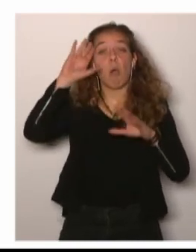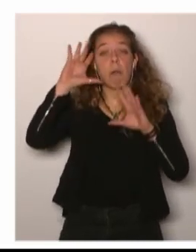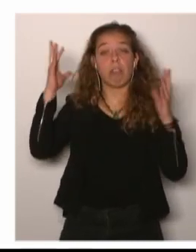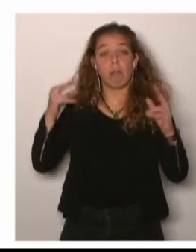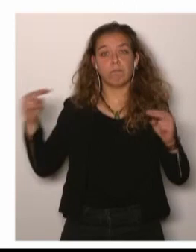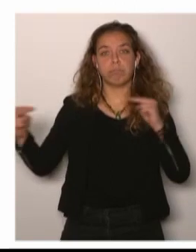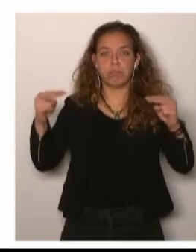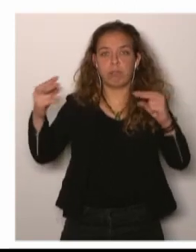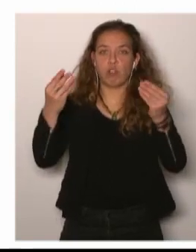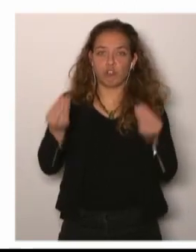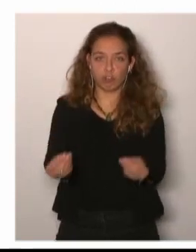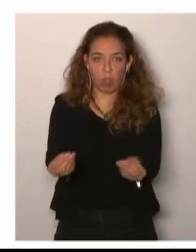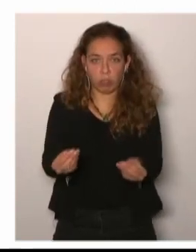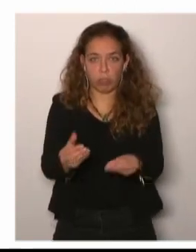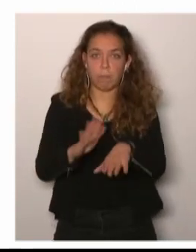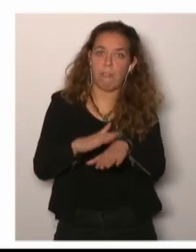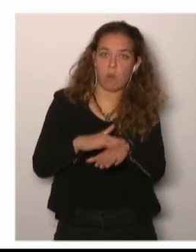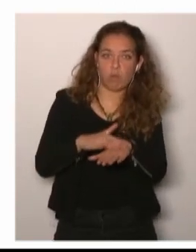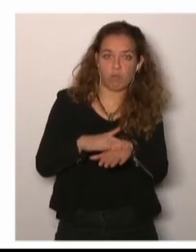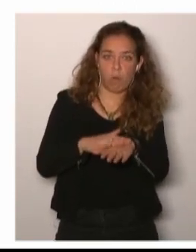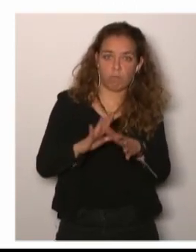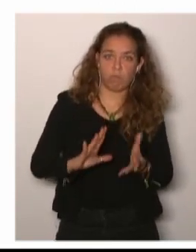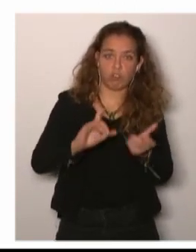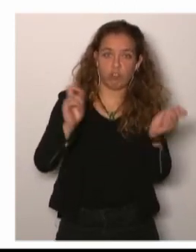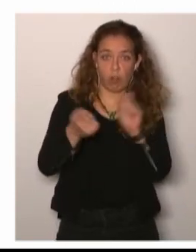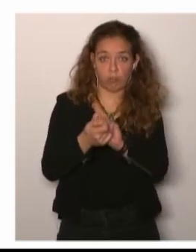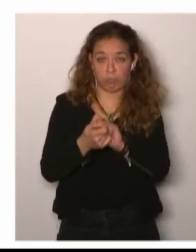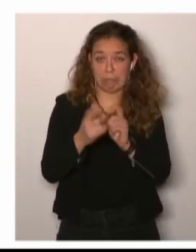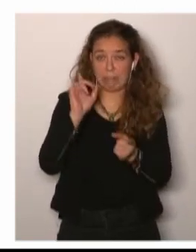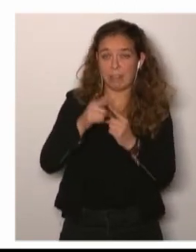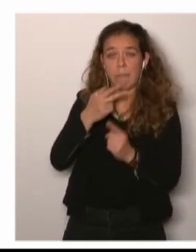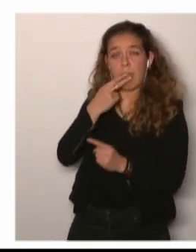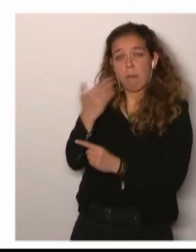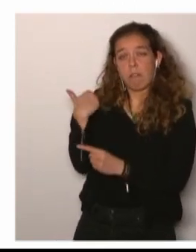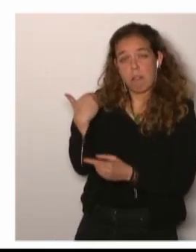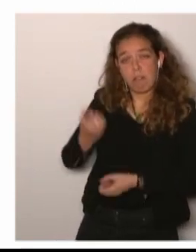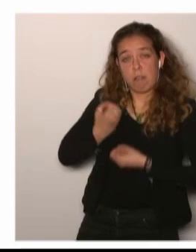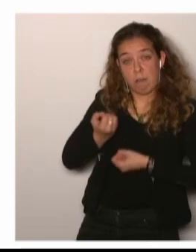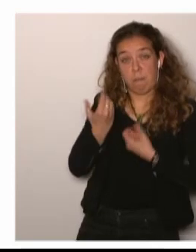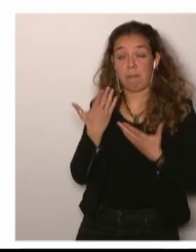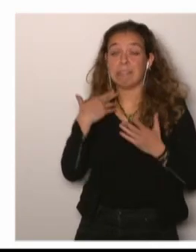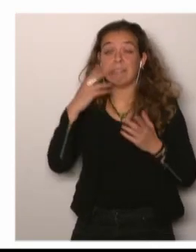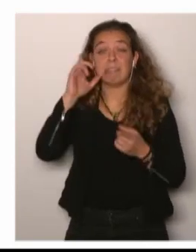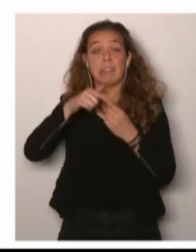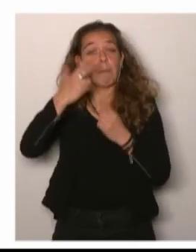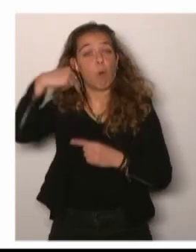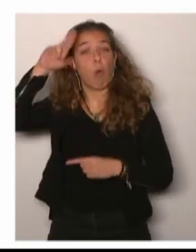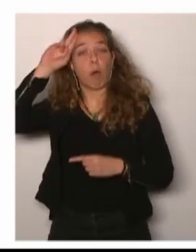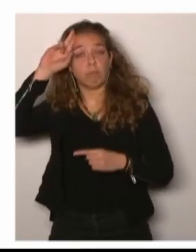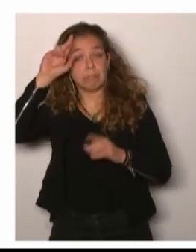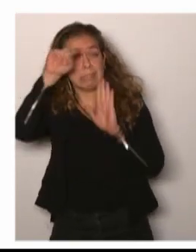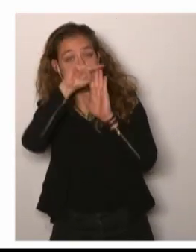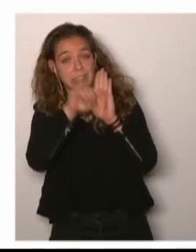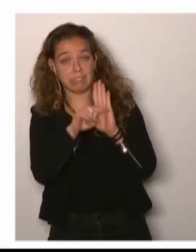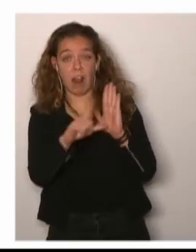will be a revision of the legislation on tobacco at EU level. We're also discussing how to